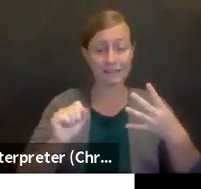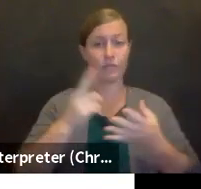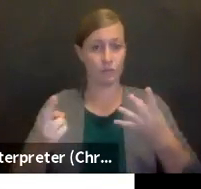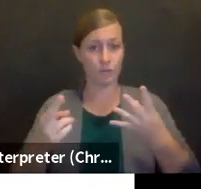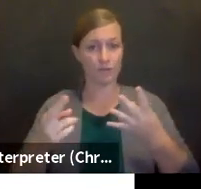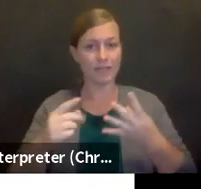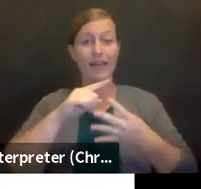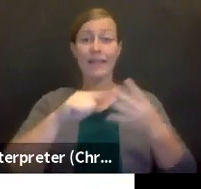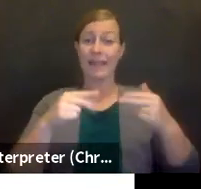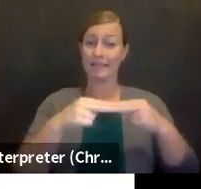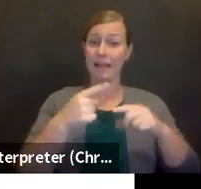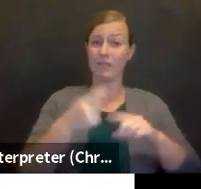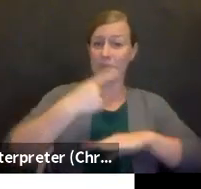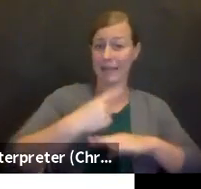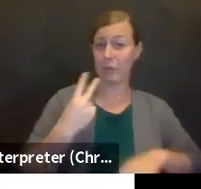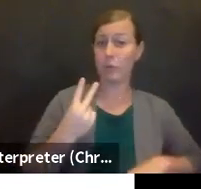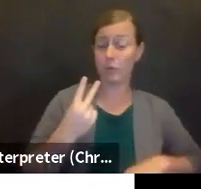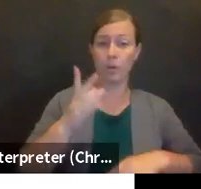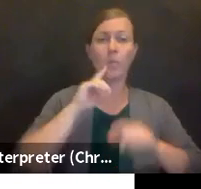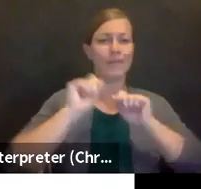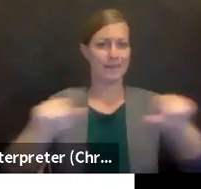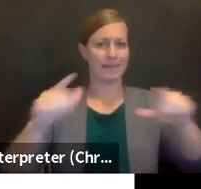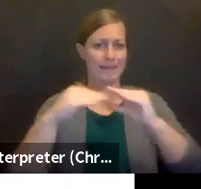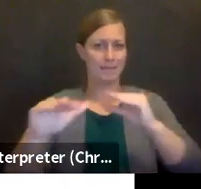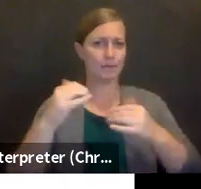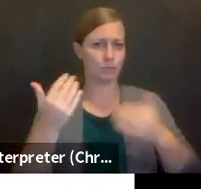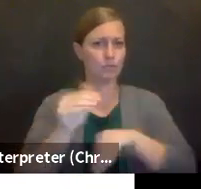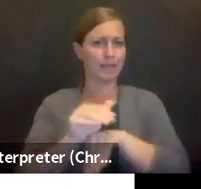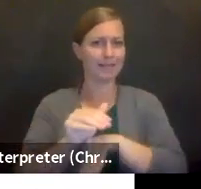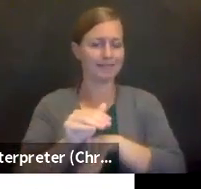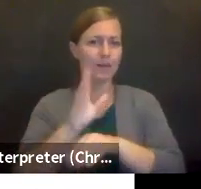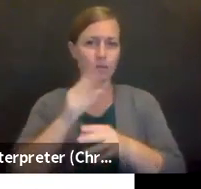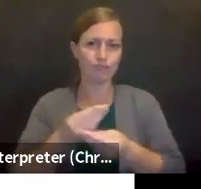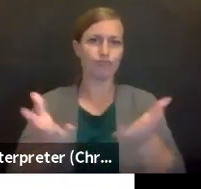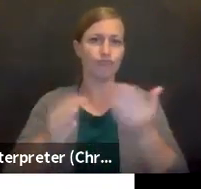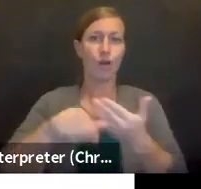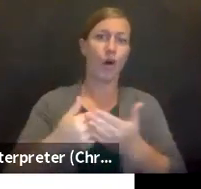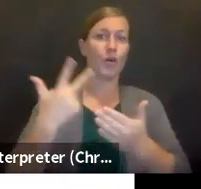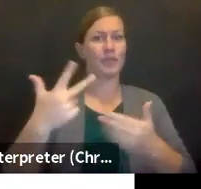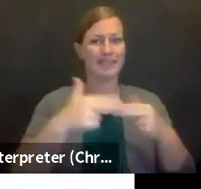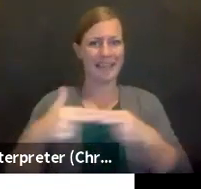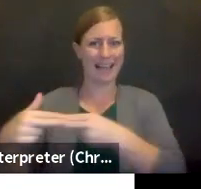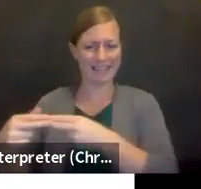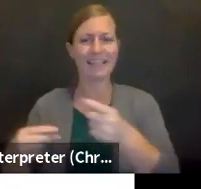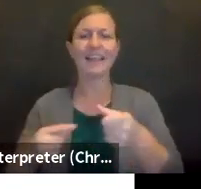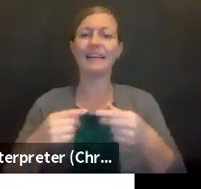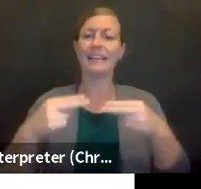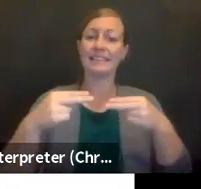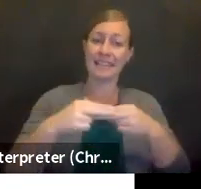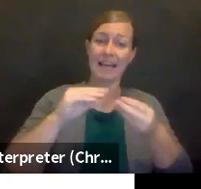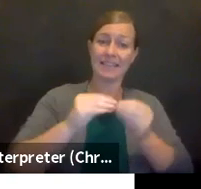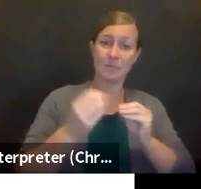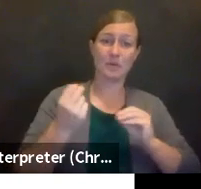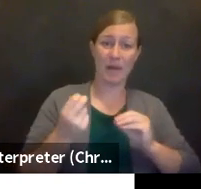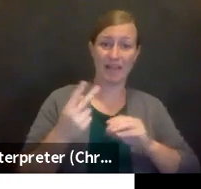2 and will be emailed out tonight. So you'll get all 3 slide decks. This was slide 12 on day 2 if you wanted a very specific